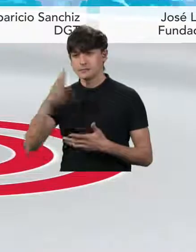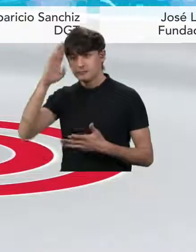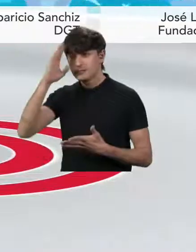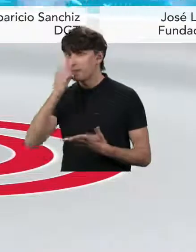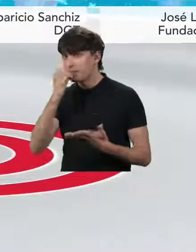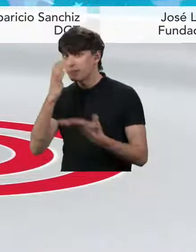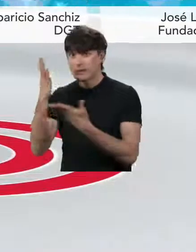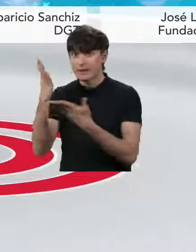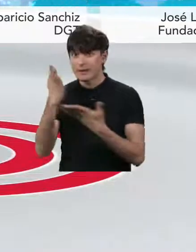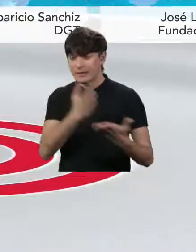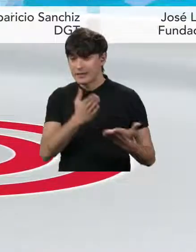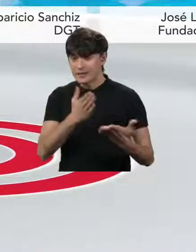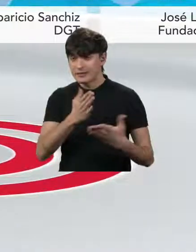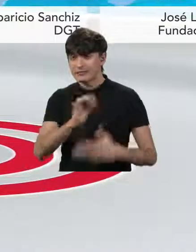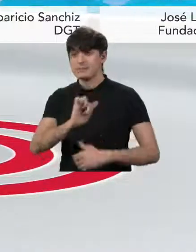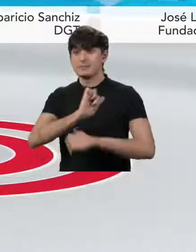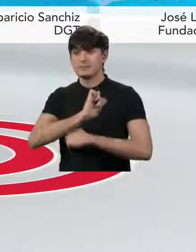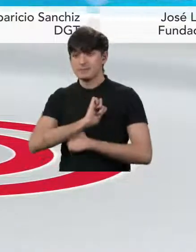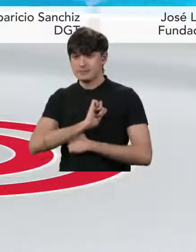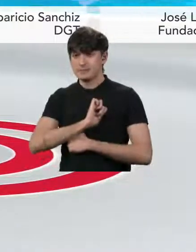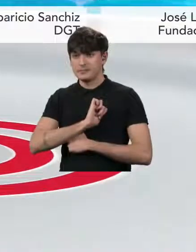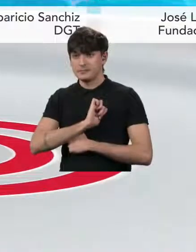Patricia, aquí estamos esperándote.